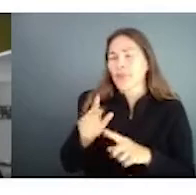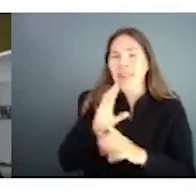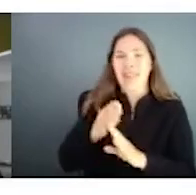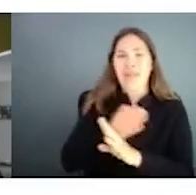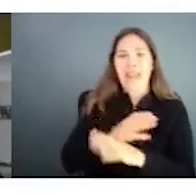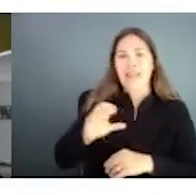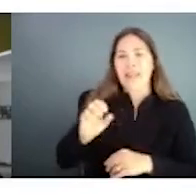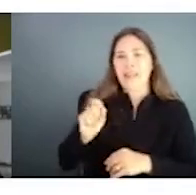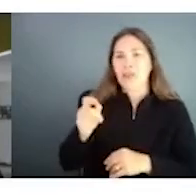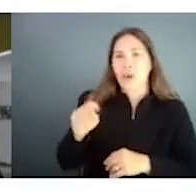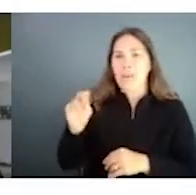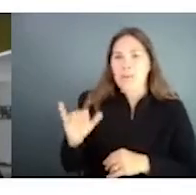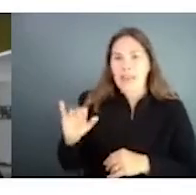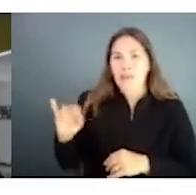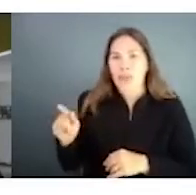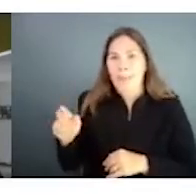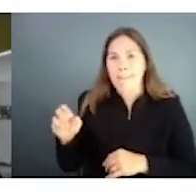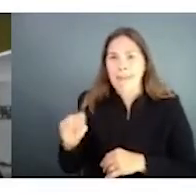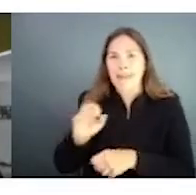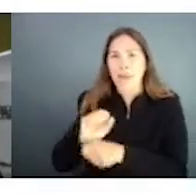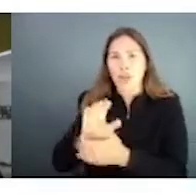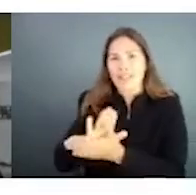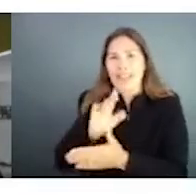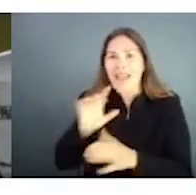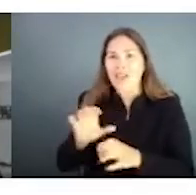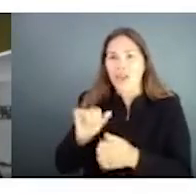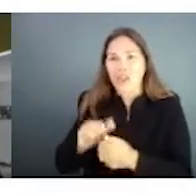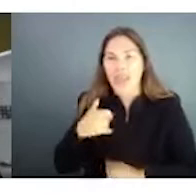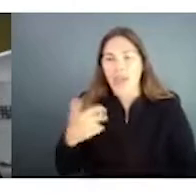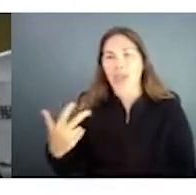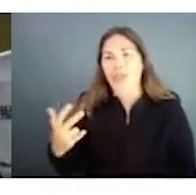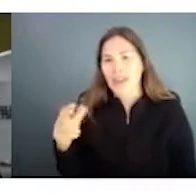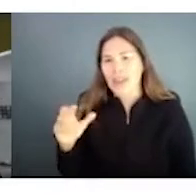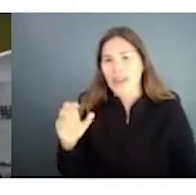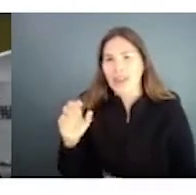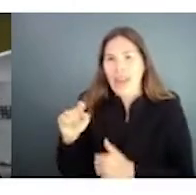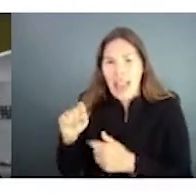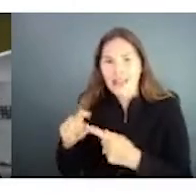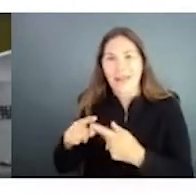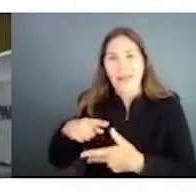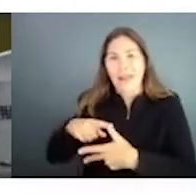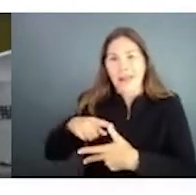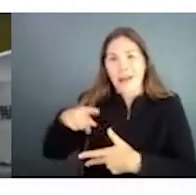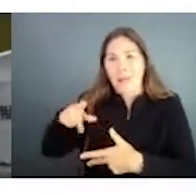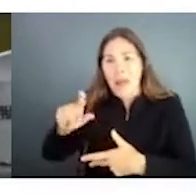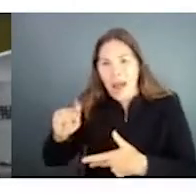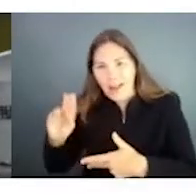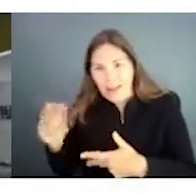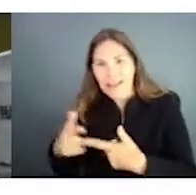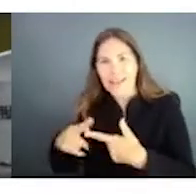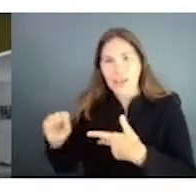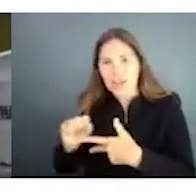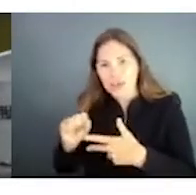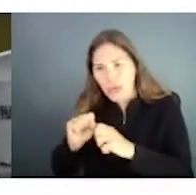story premise worksheet, where they have to do that. The 3-act plotting, right? 3-act structure is a very